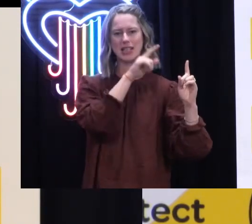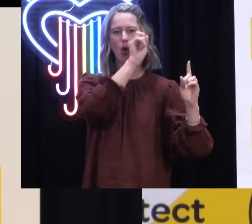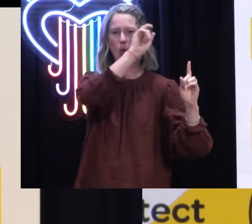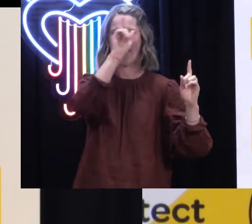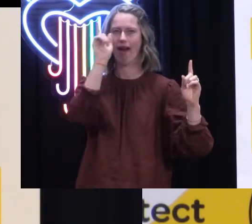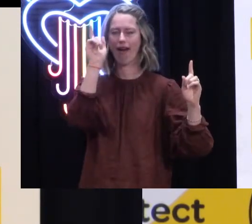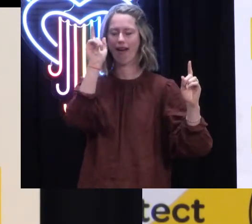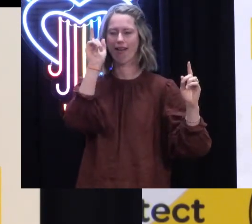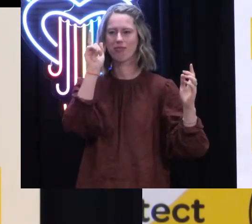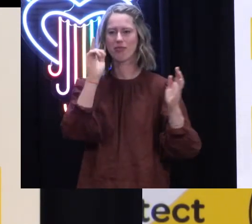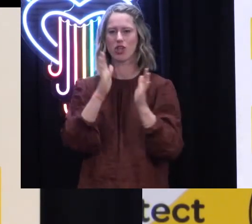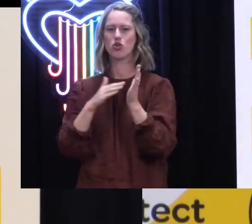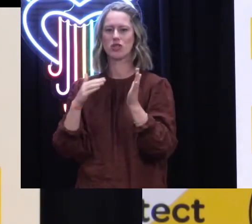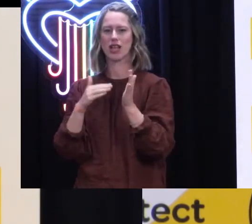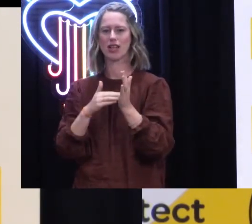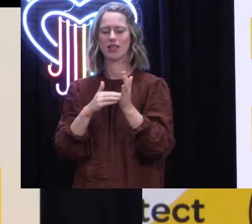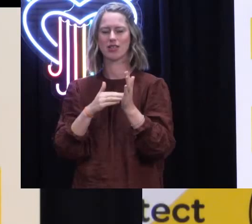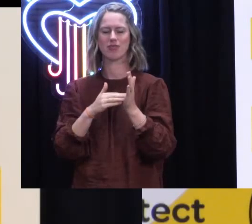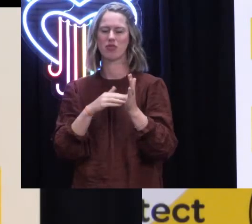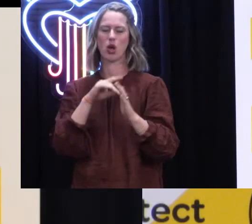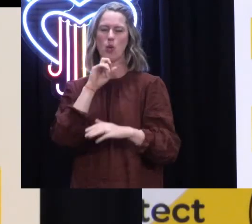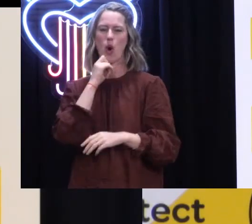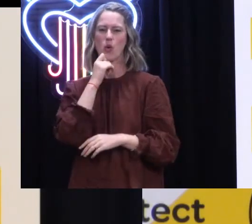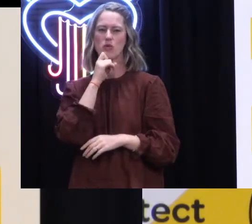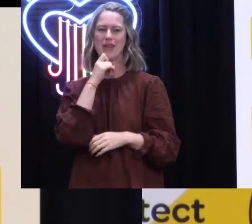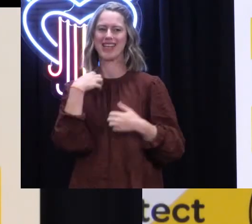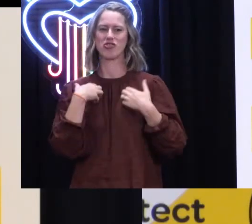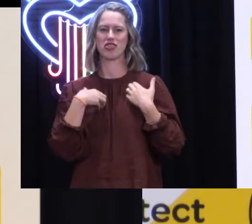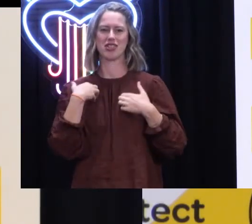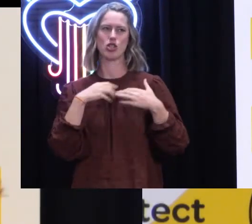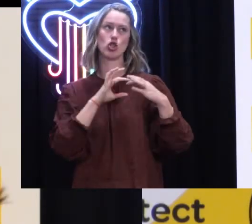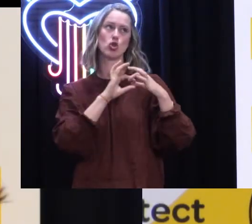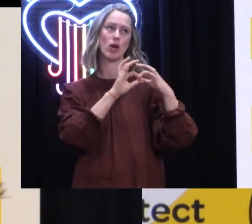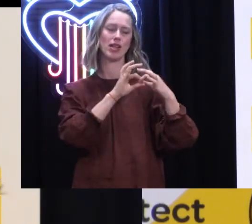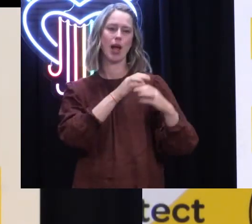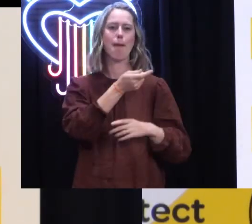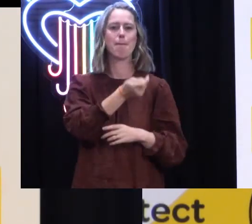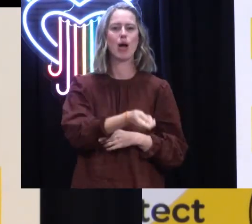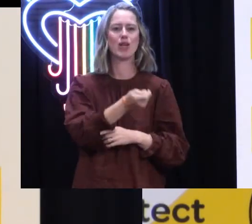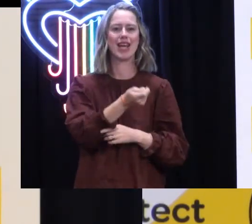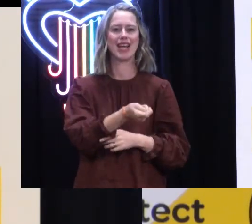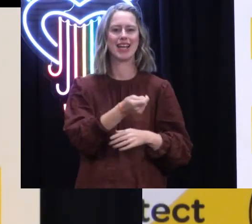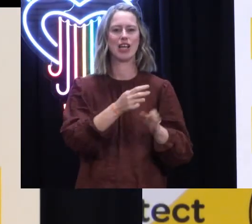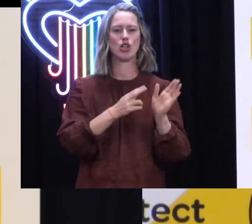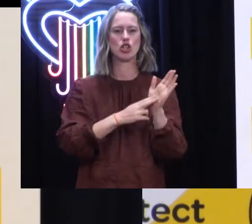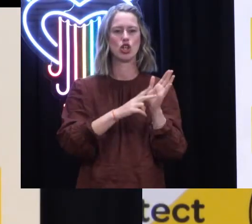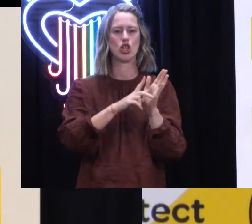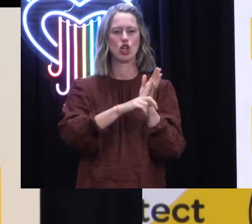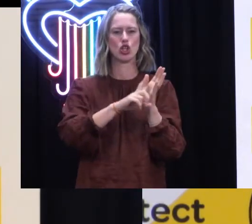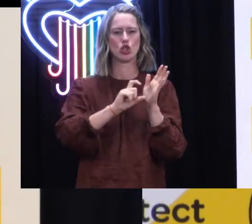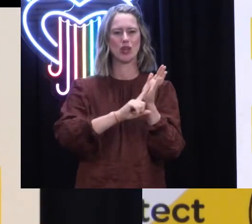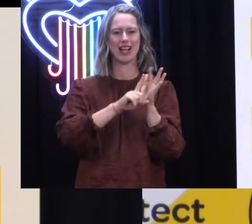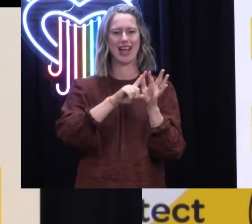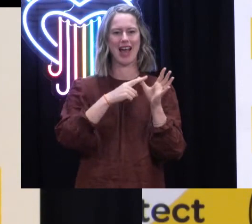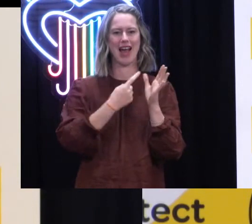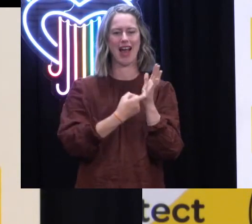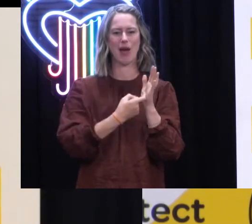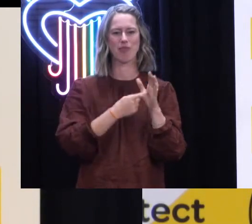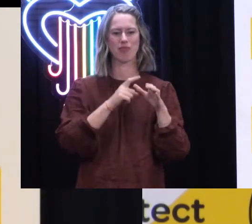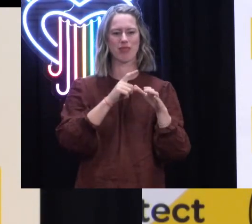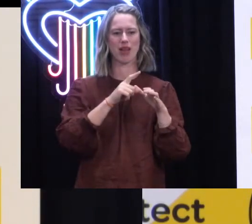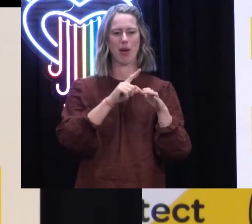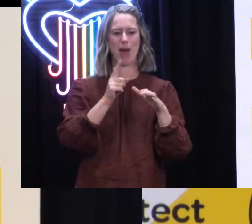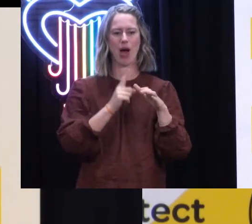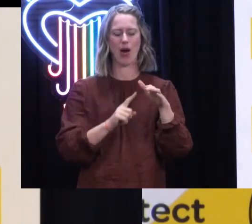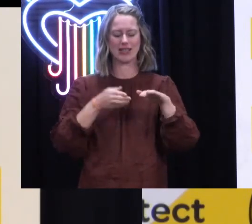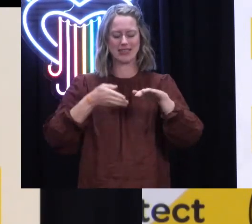aware that New Zealand was unlikely to be interested in building nuclear-powered submarines. Sorry?